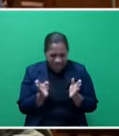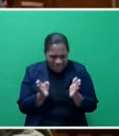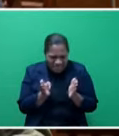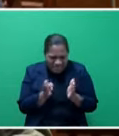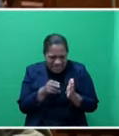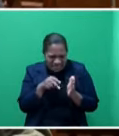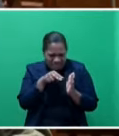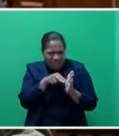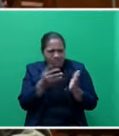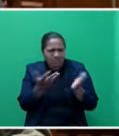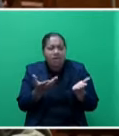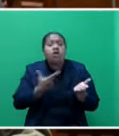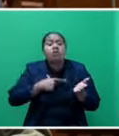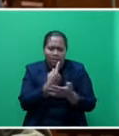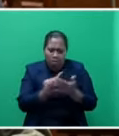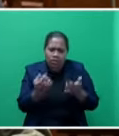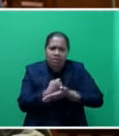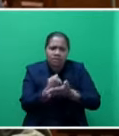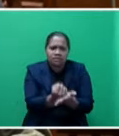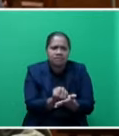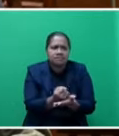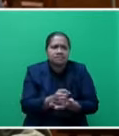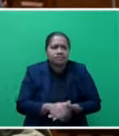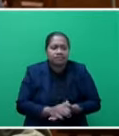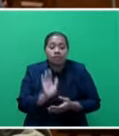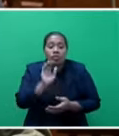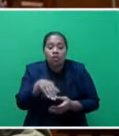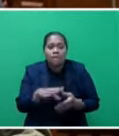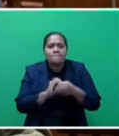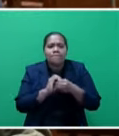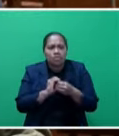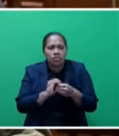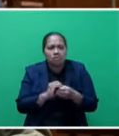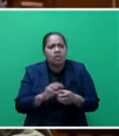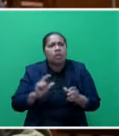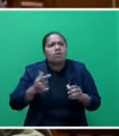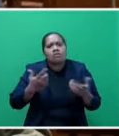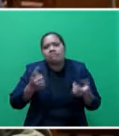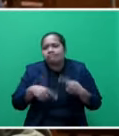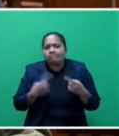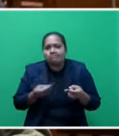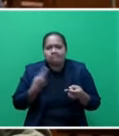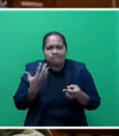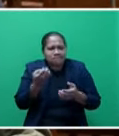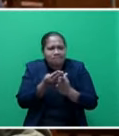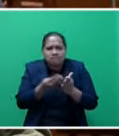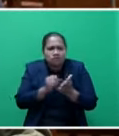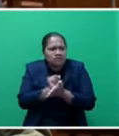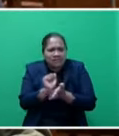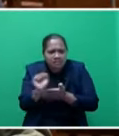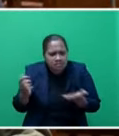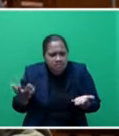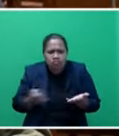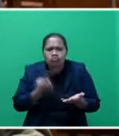only assisting homeowners? What about those who have bills of sales? What about those who have